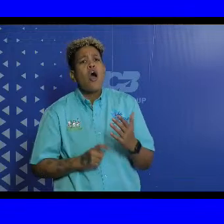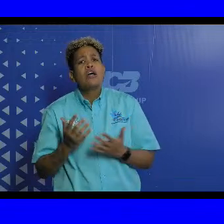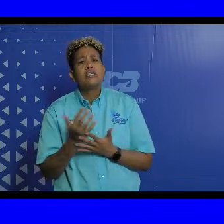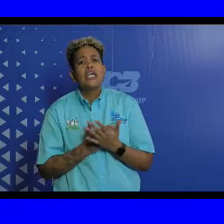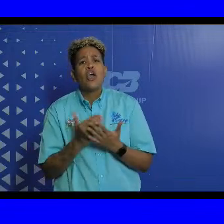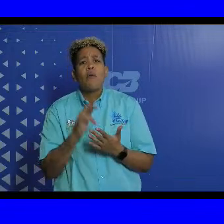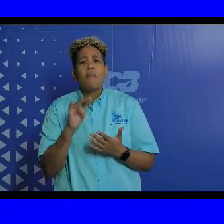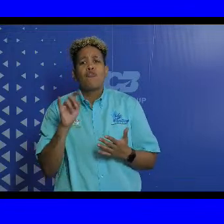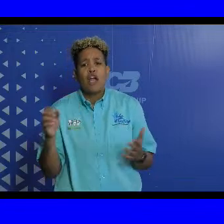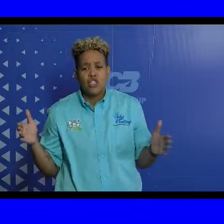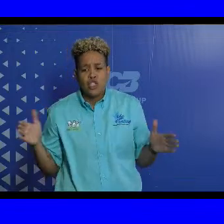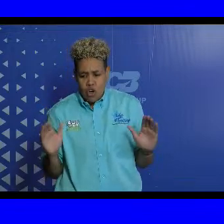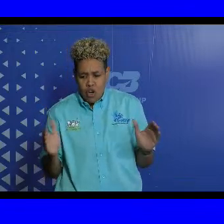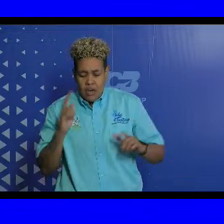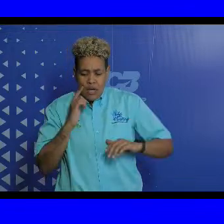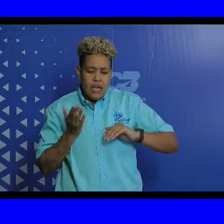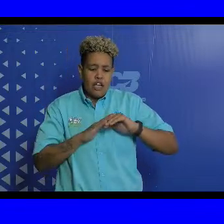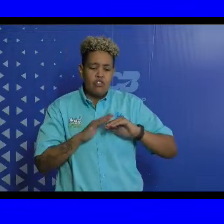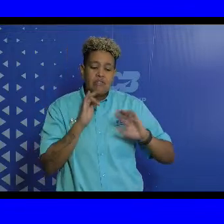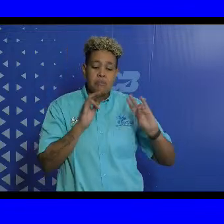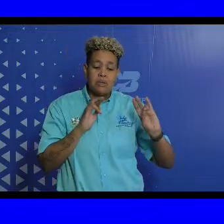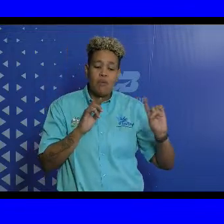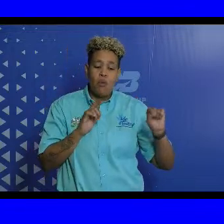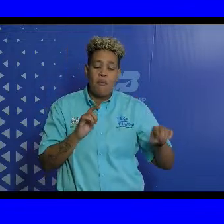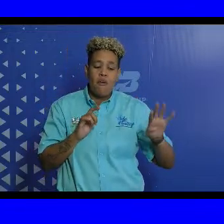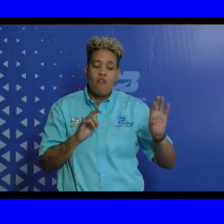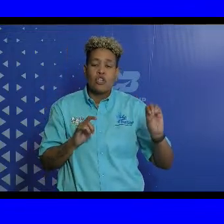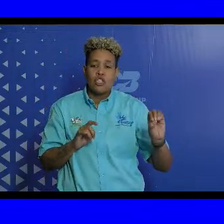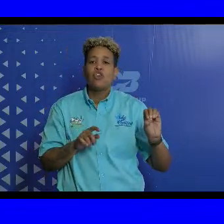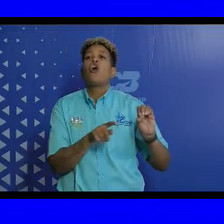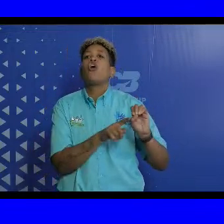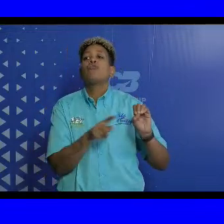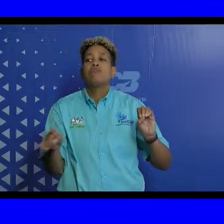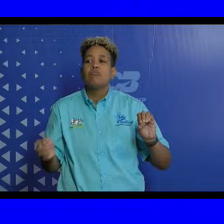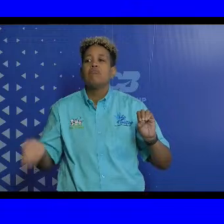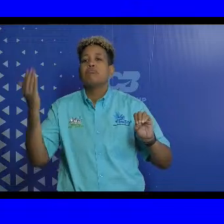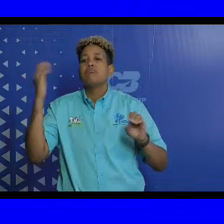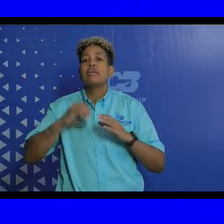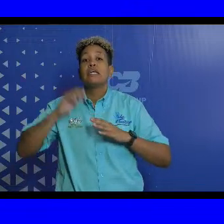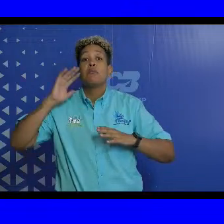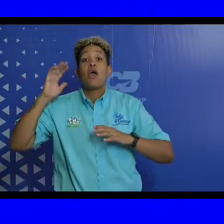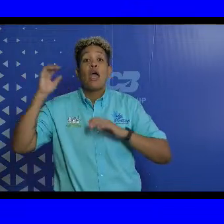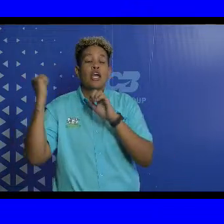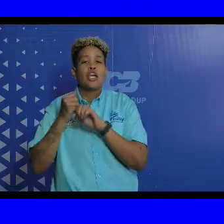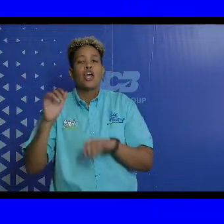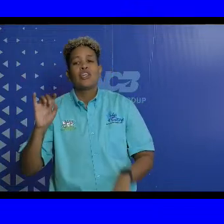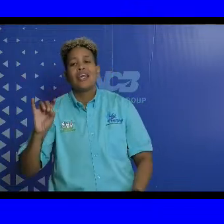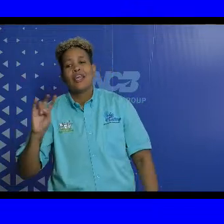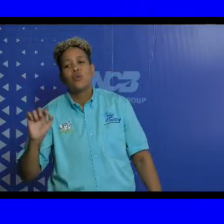ratio increased from 71.40% in the prior year to